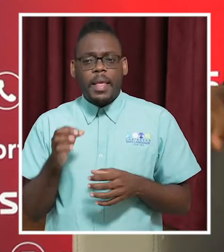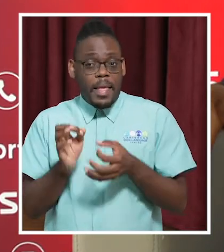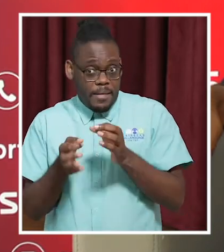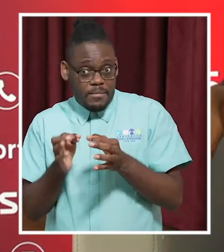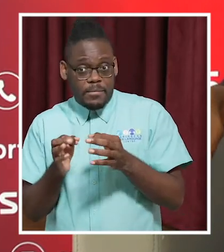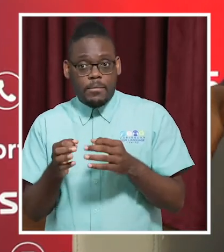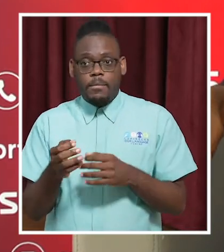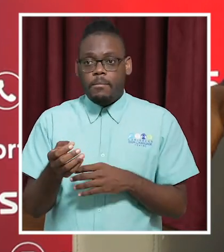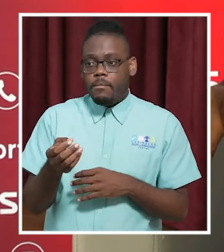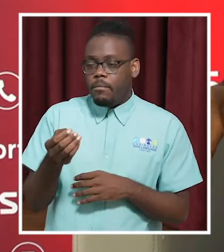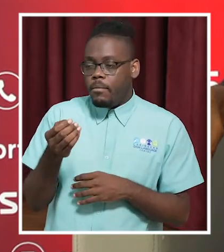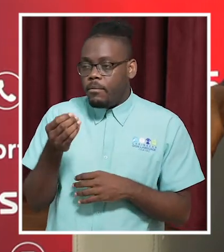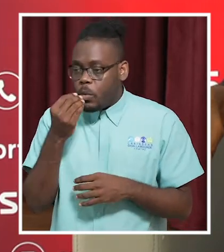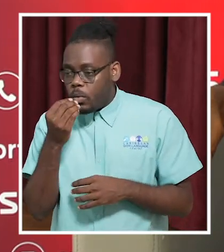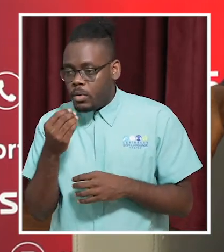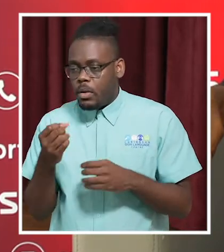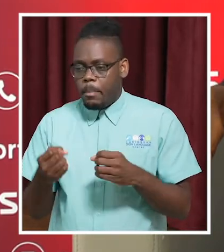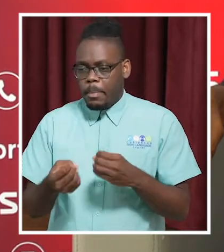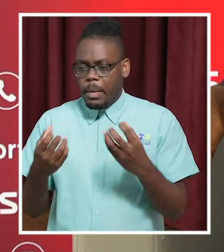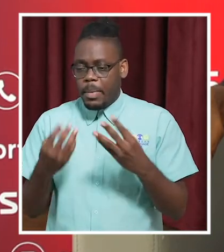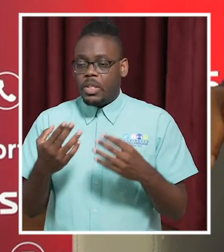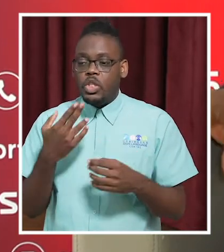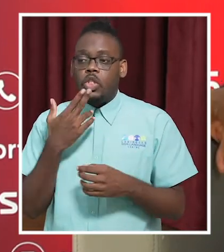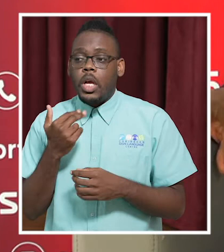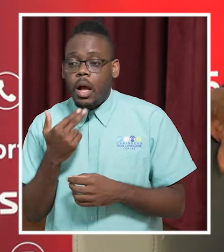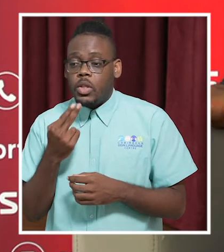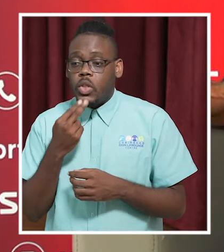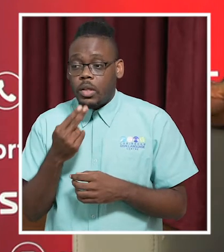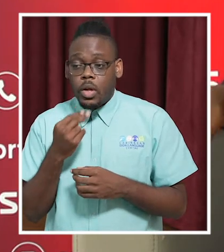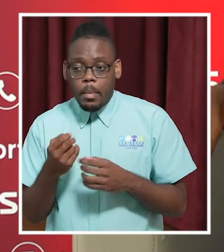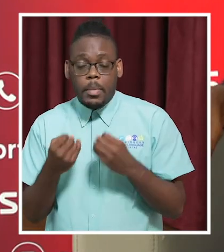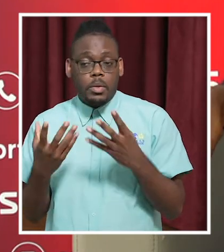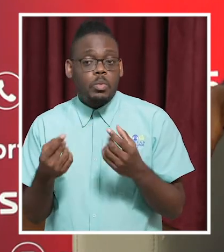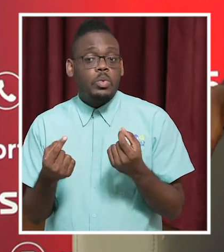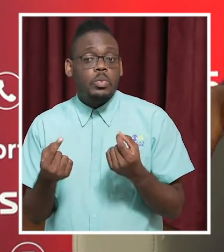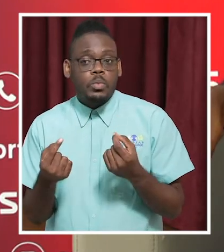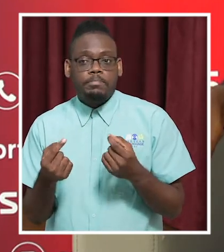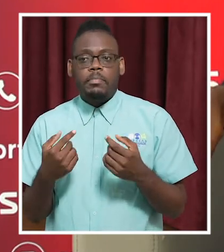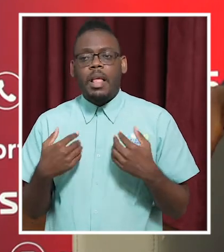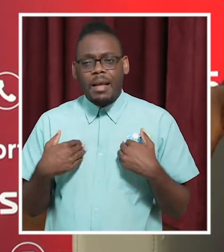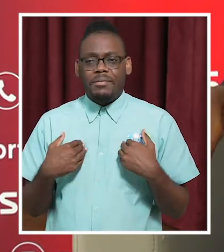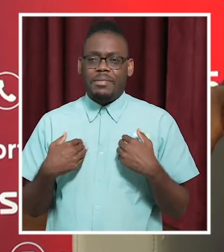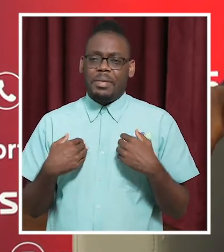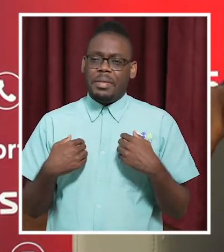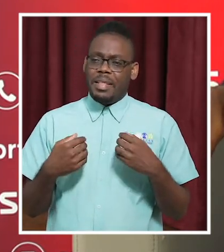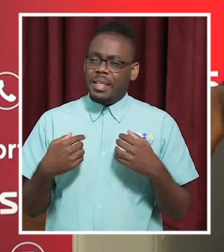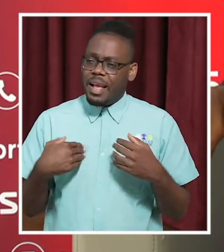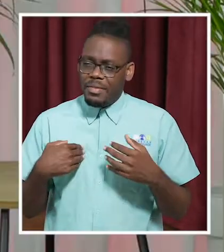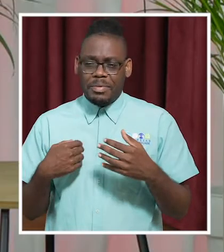sugar and too high in carbohydrates, all these are factors that are thought to influence its